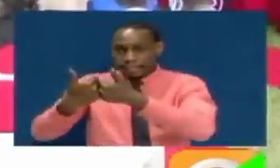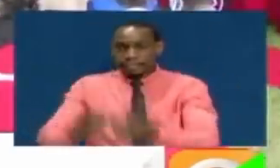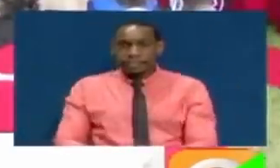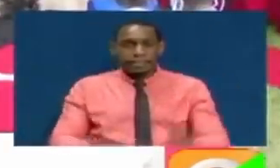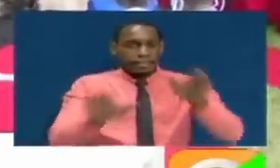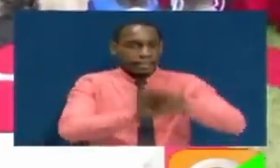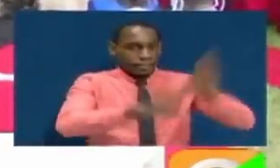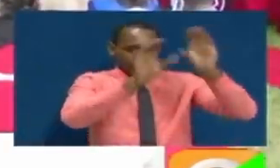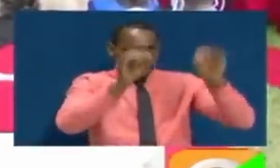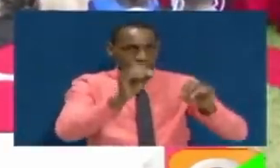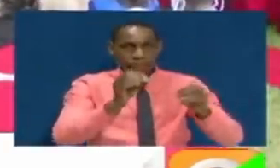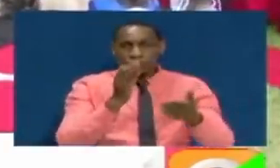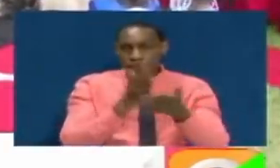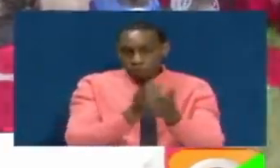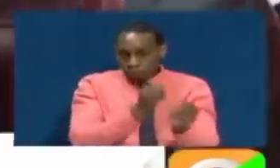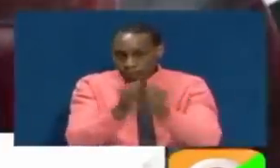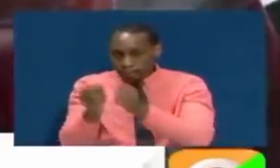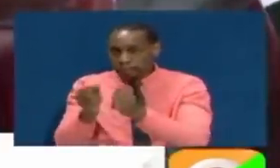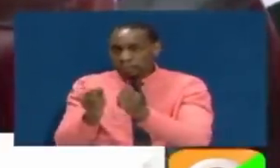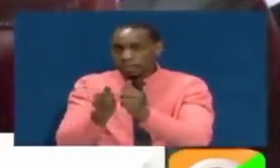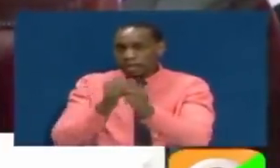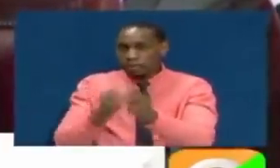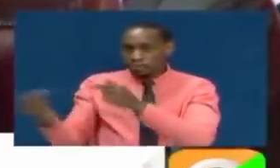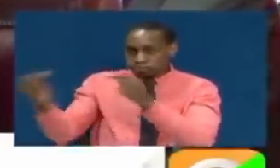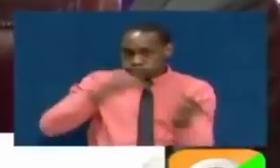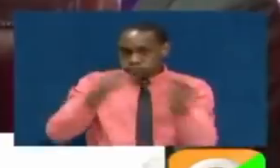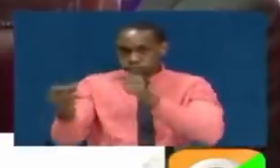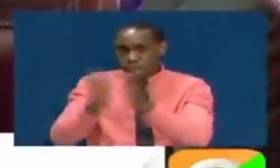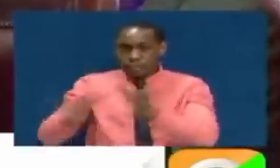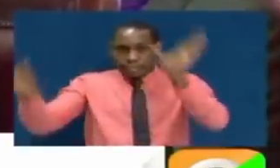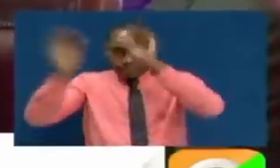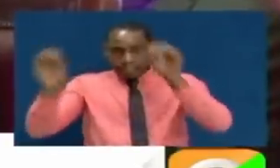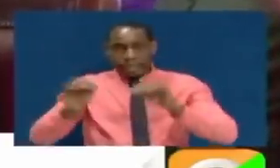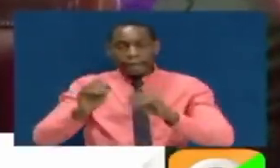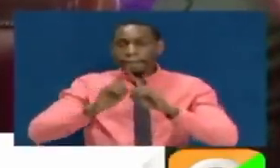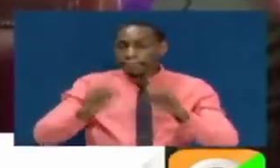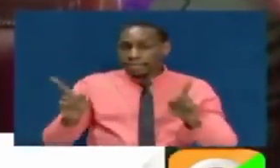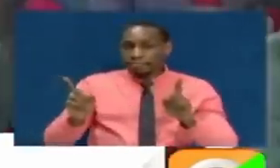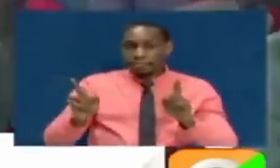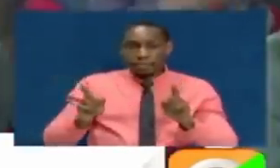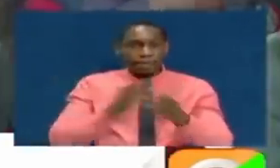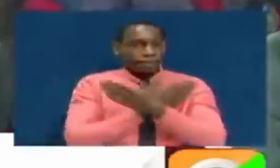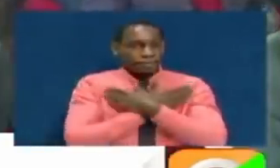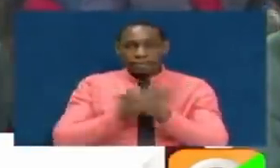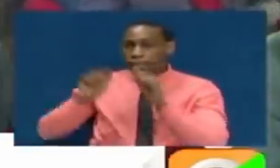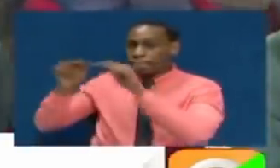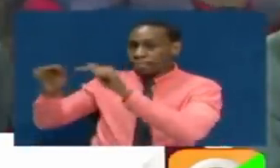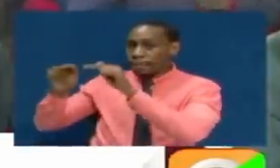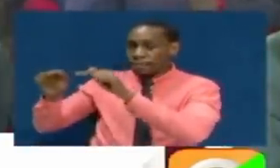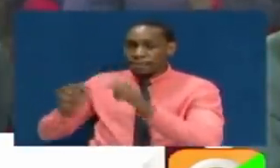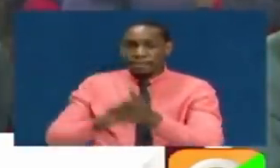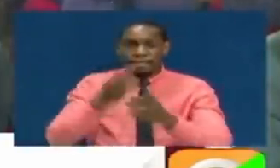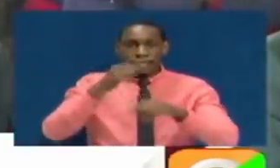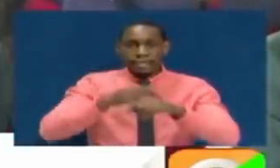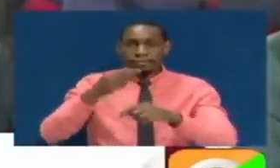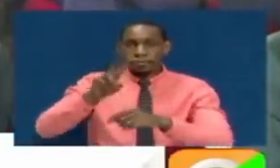The deputy president has however strategically avoided a direct showdown with the president, instead letting his brigade fire the shots as